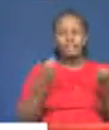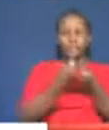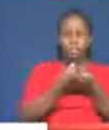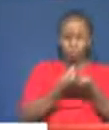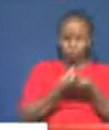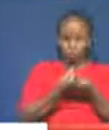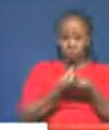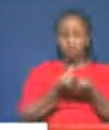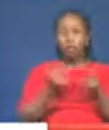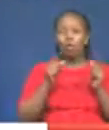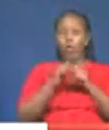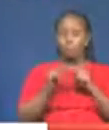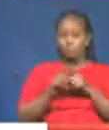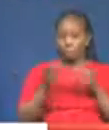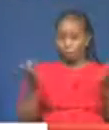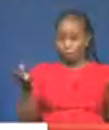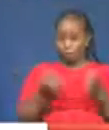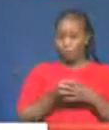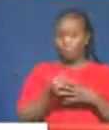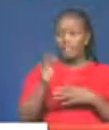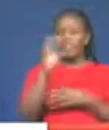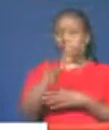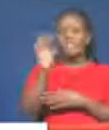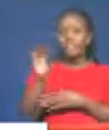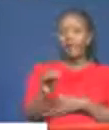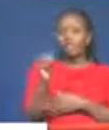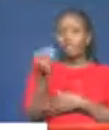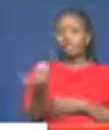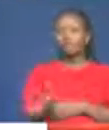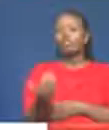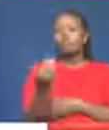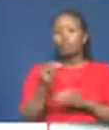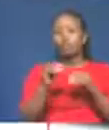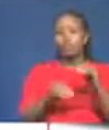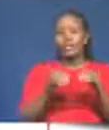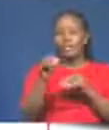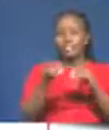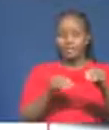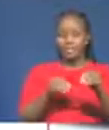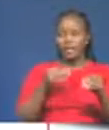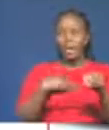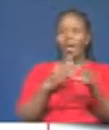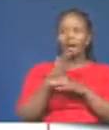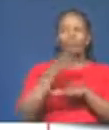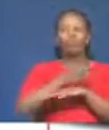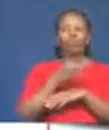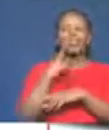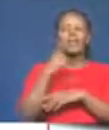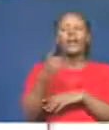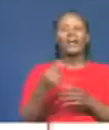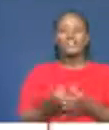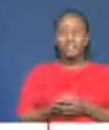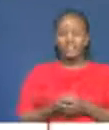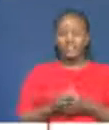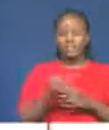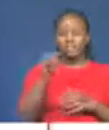And in African Junior Chess Championship, we have over 100 players. The Mombasa Open Chess Championship will be